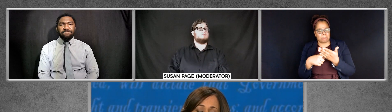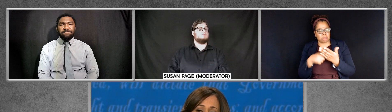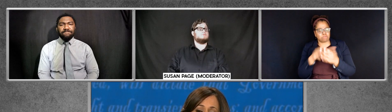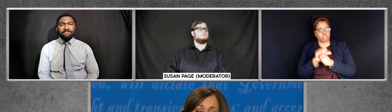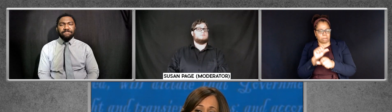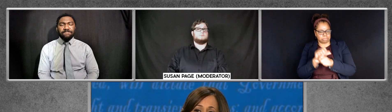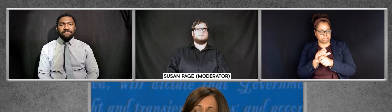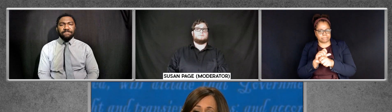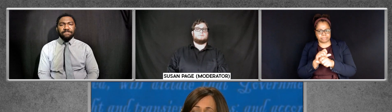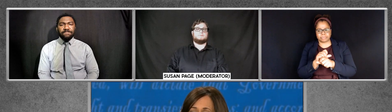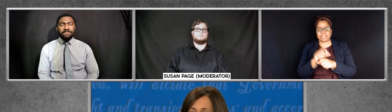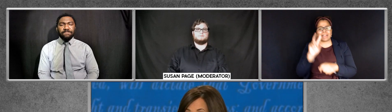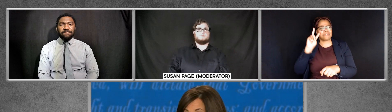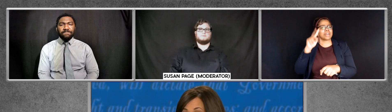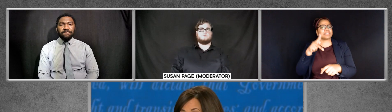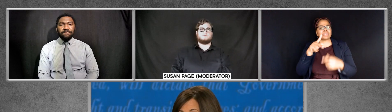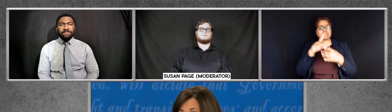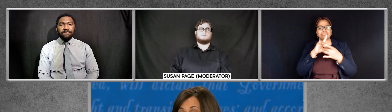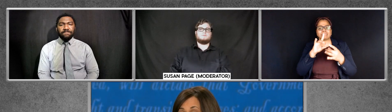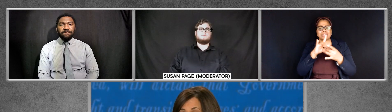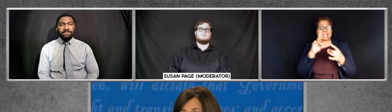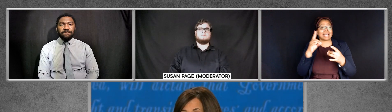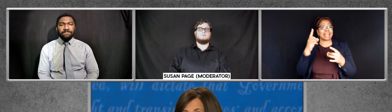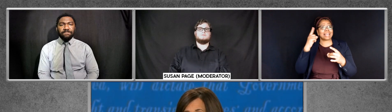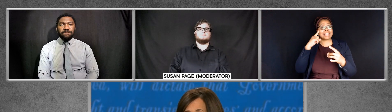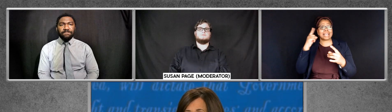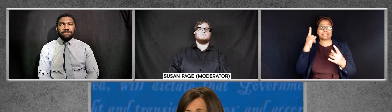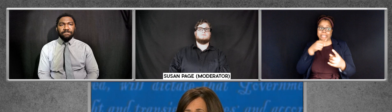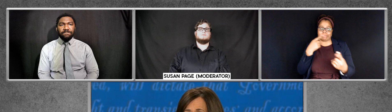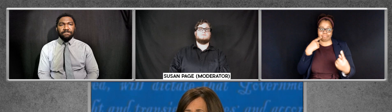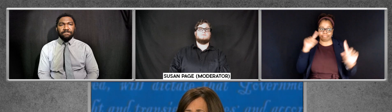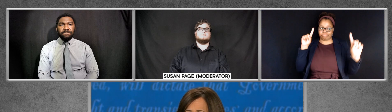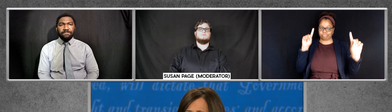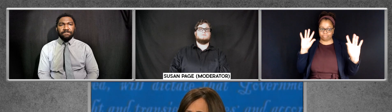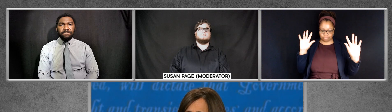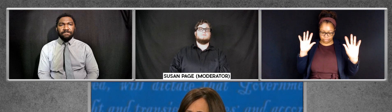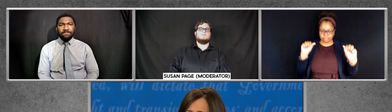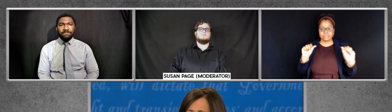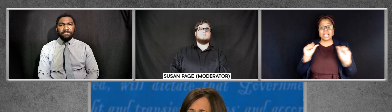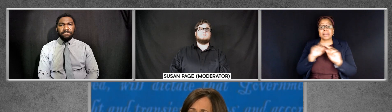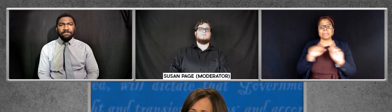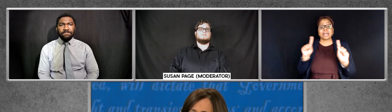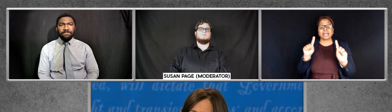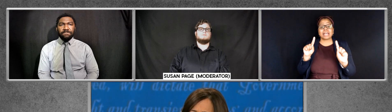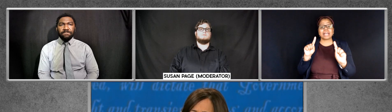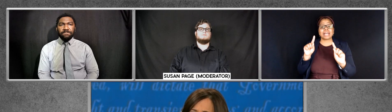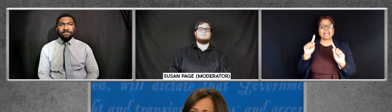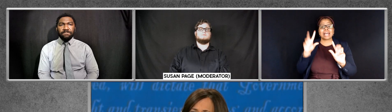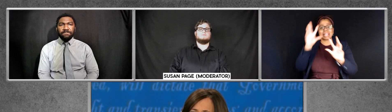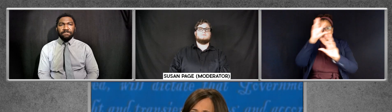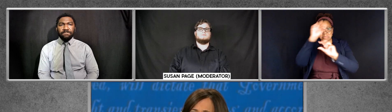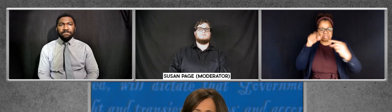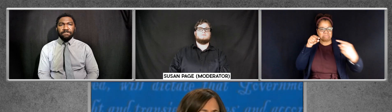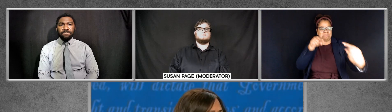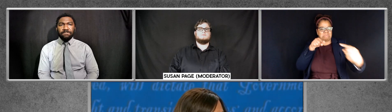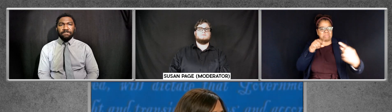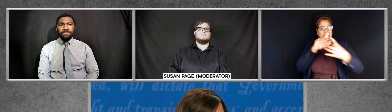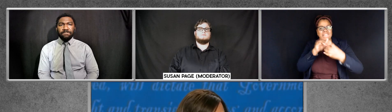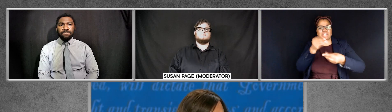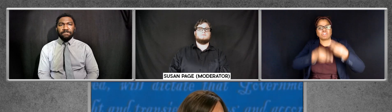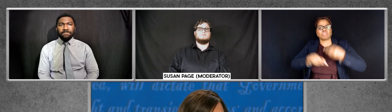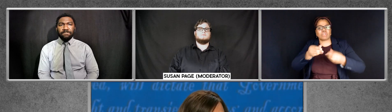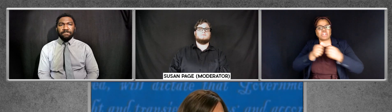to, as part of what he thinks is an accomplishment, the president's trade war with China. You